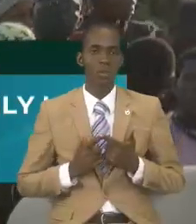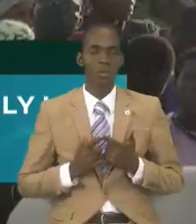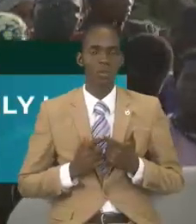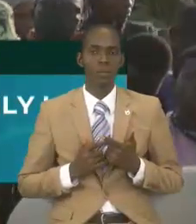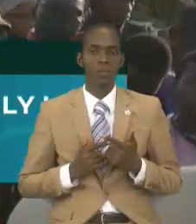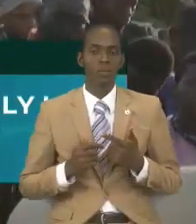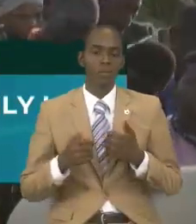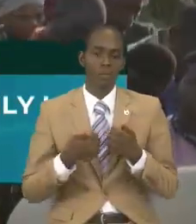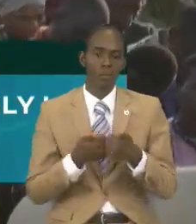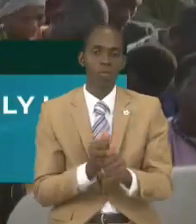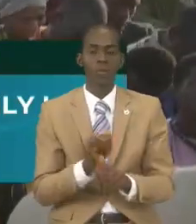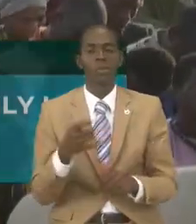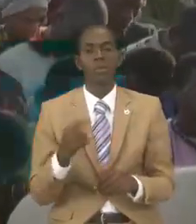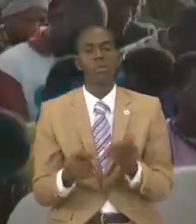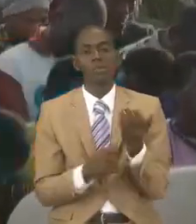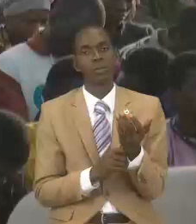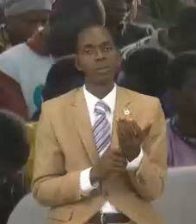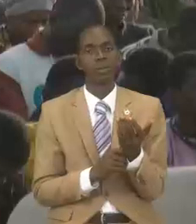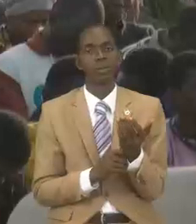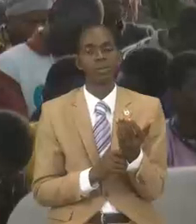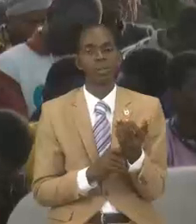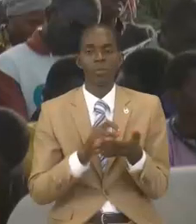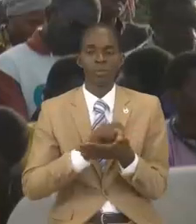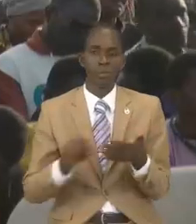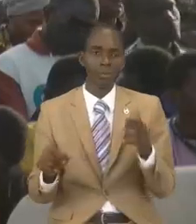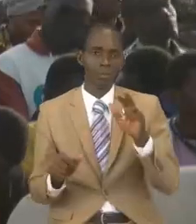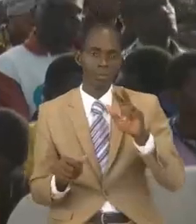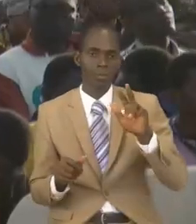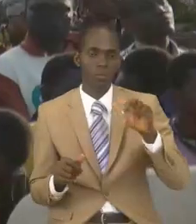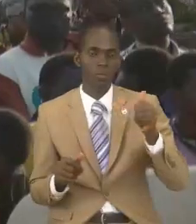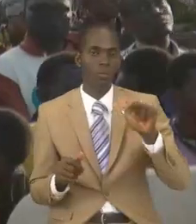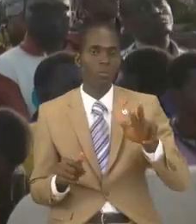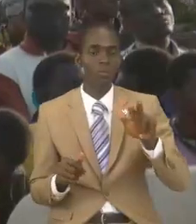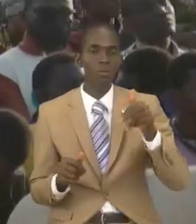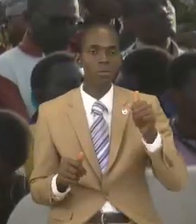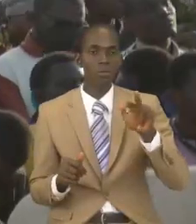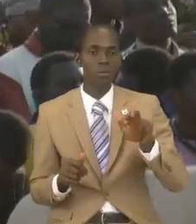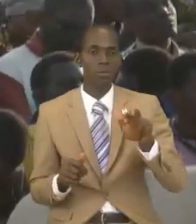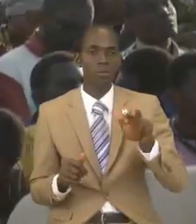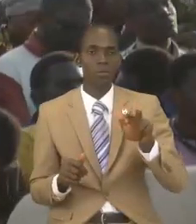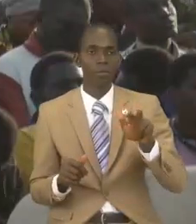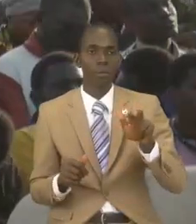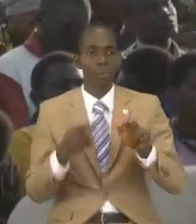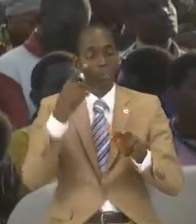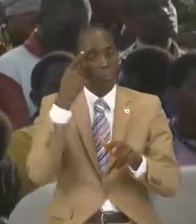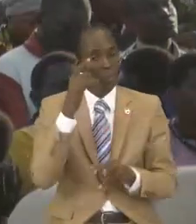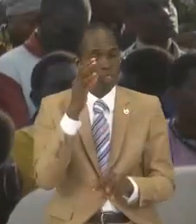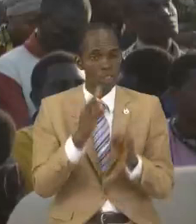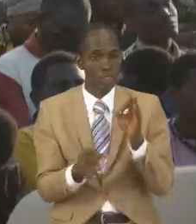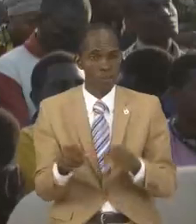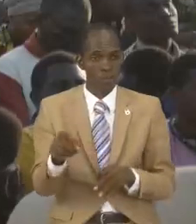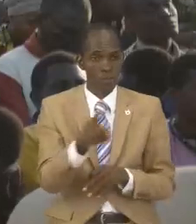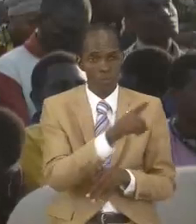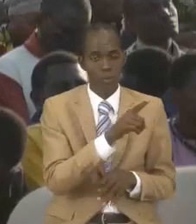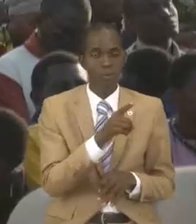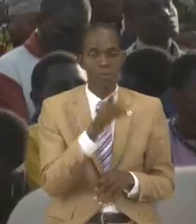after the flesh. Verse 13, brethren, verse 13, for if ye, brethren,